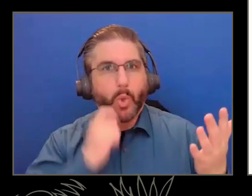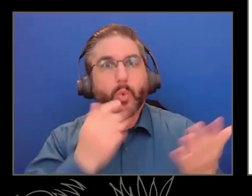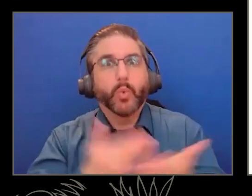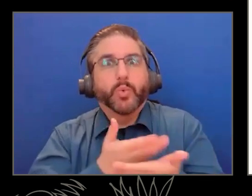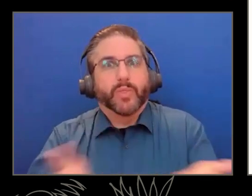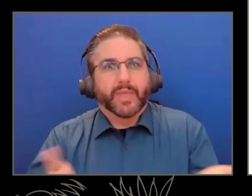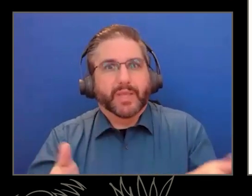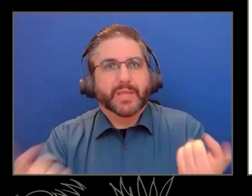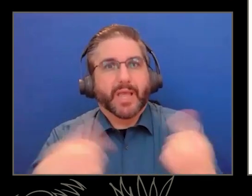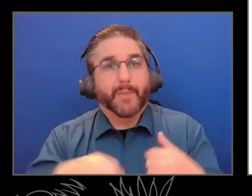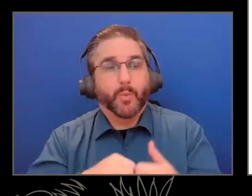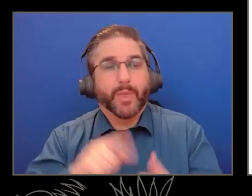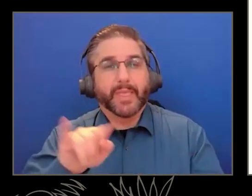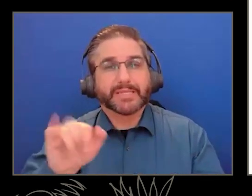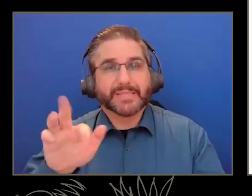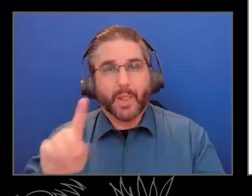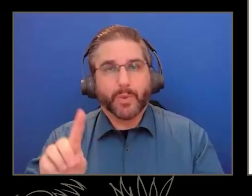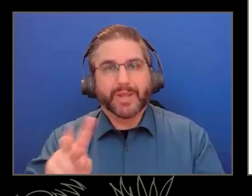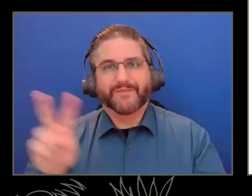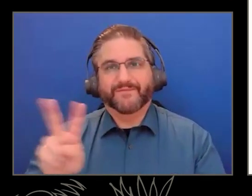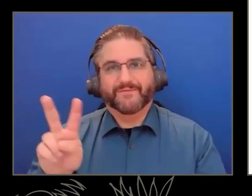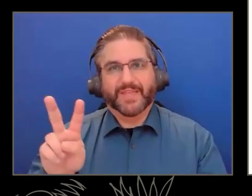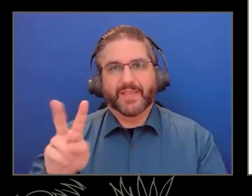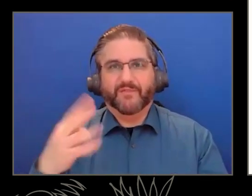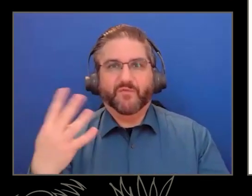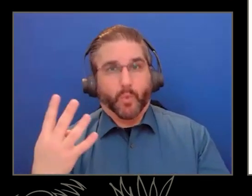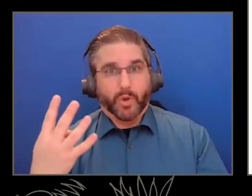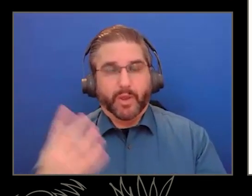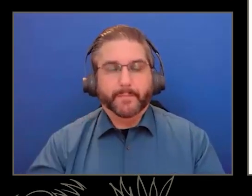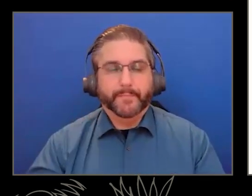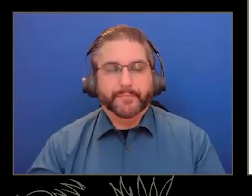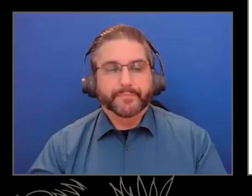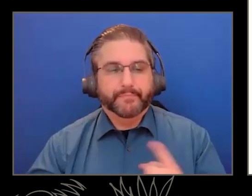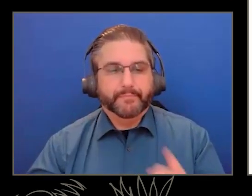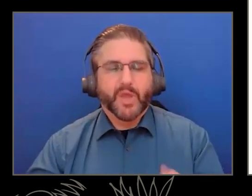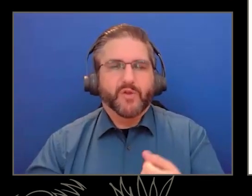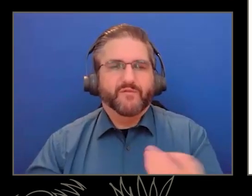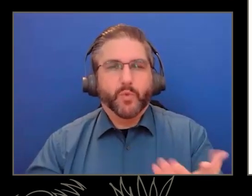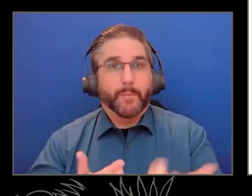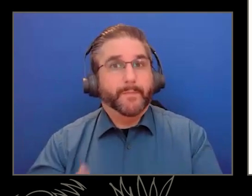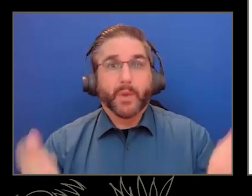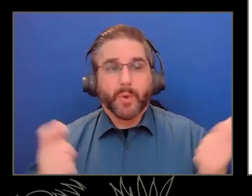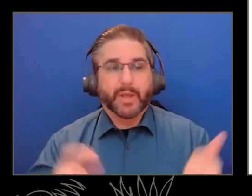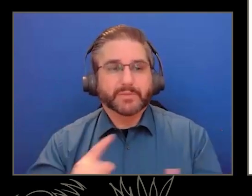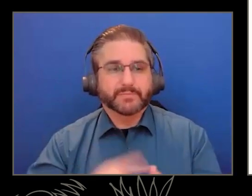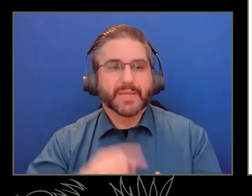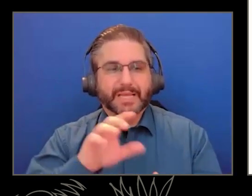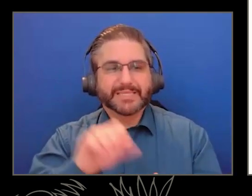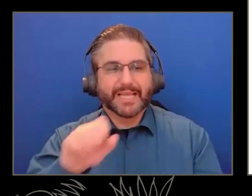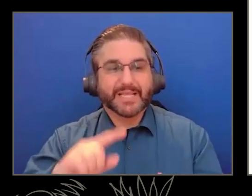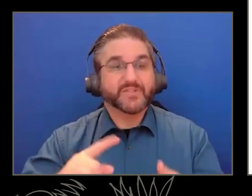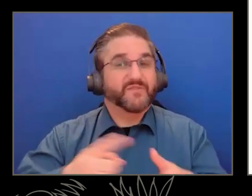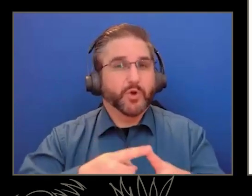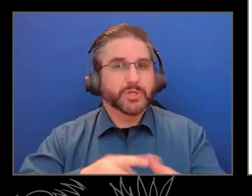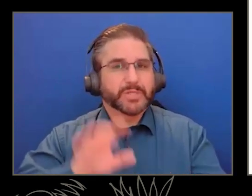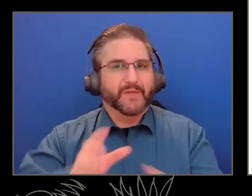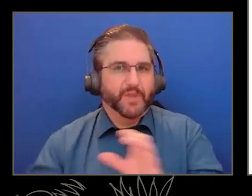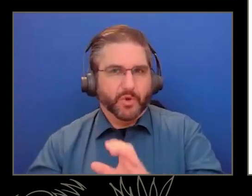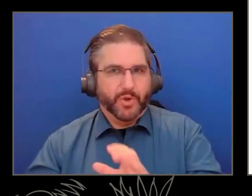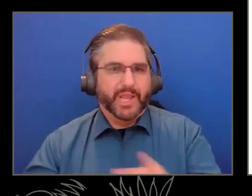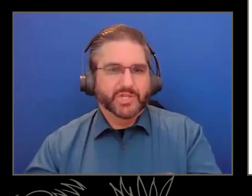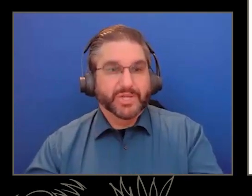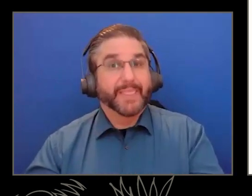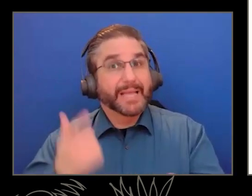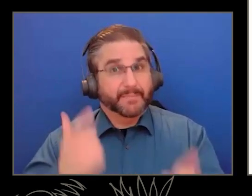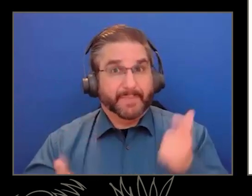coming in Tailwind v4. But I think a few of the big ones I think are, the first one is CSS first configuration. This is really big.